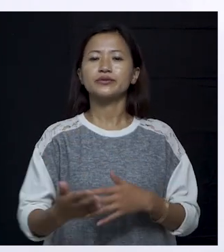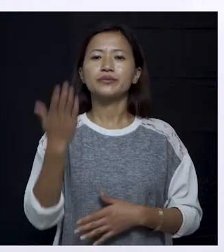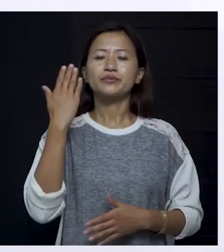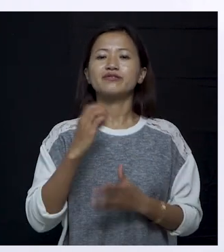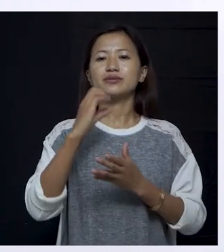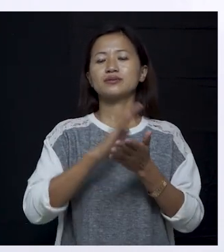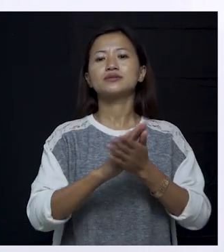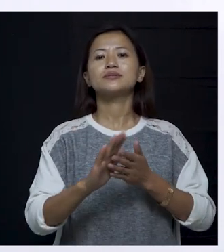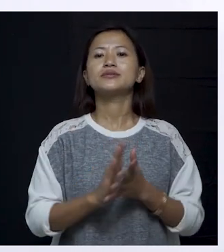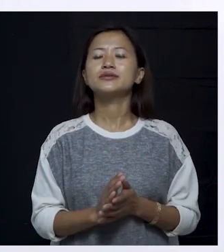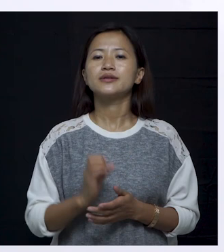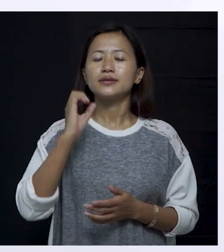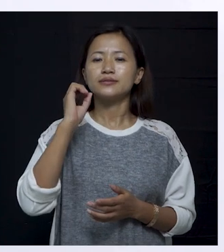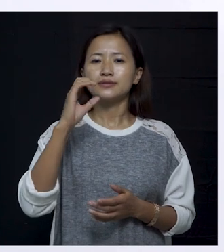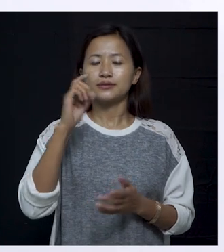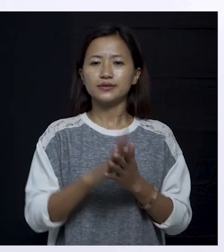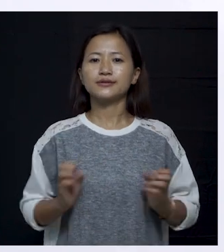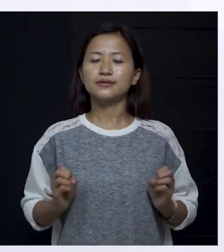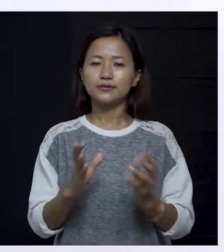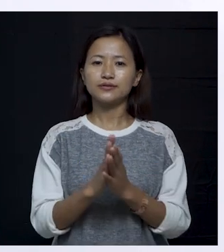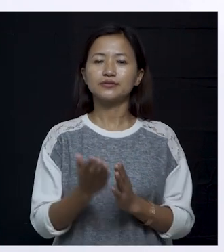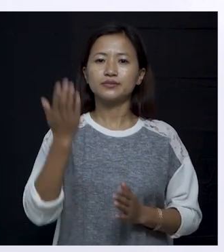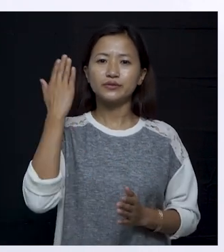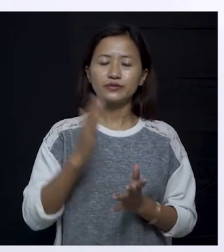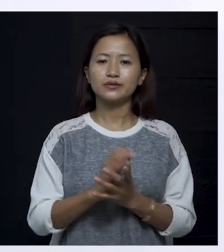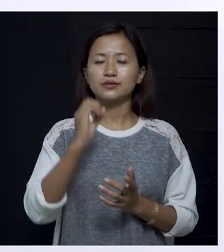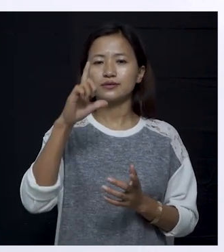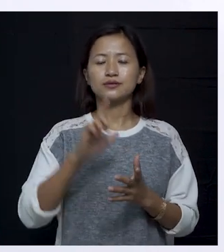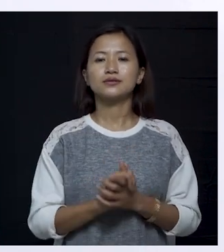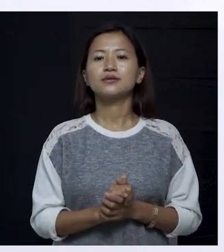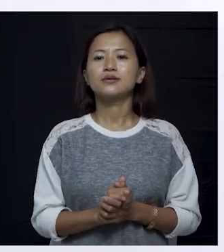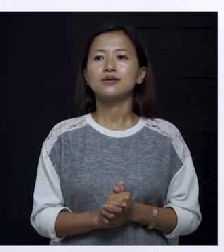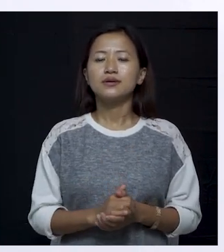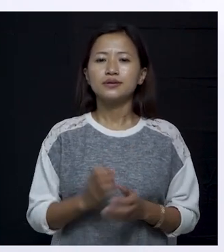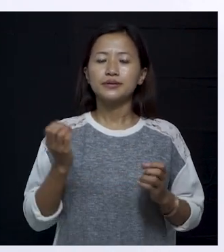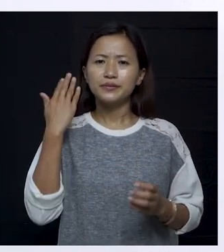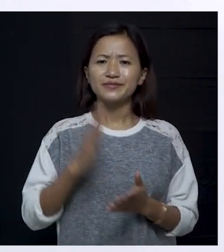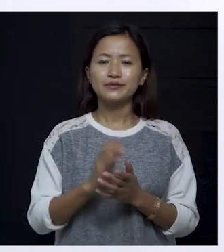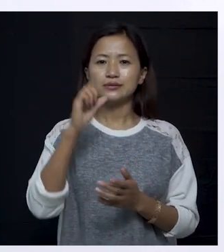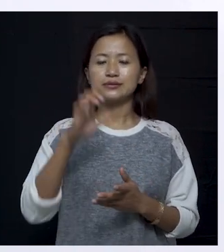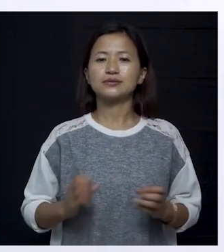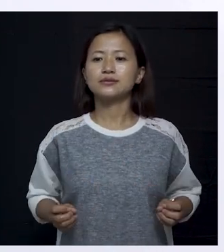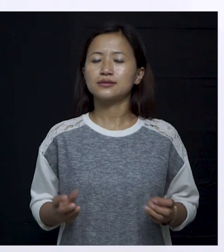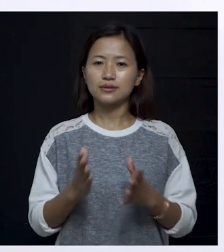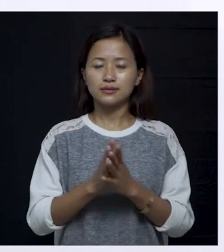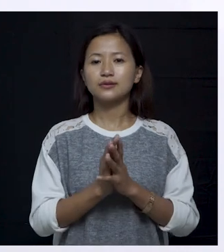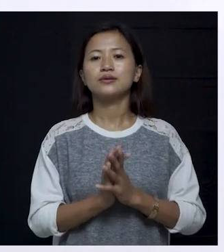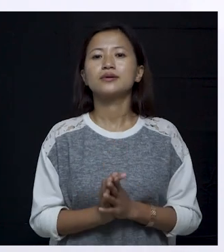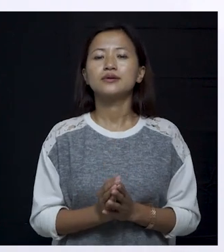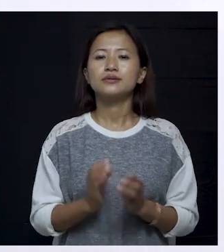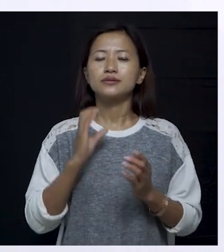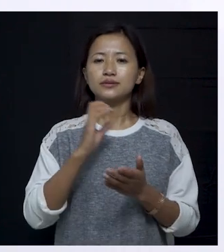previous chapter, okay? That is the chapter that we have started in the previous class. Now in the previous class, we have already started with